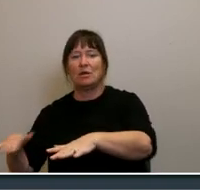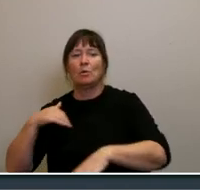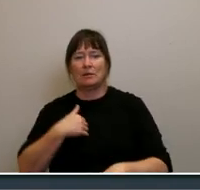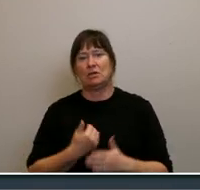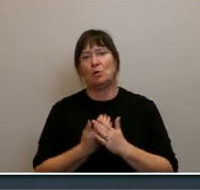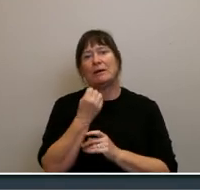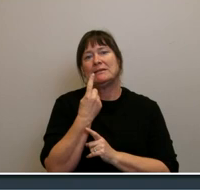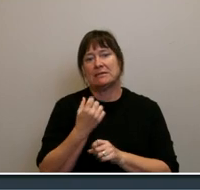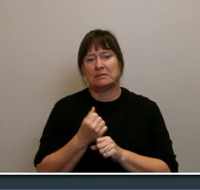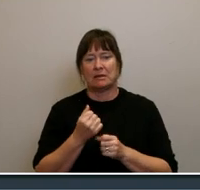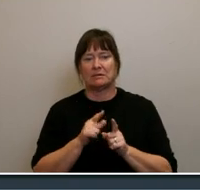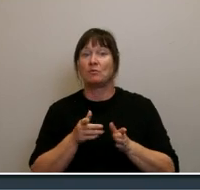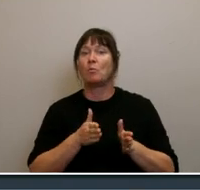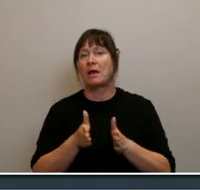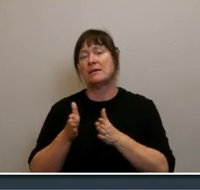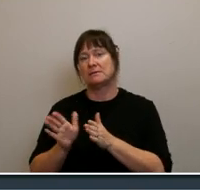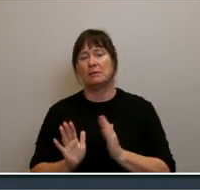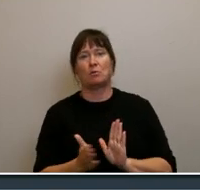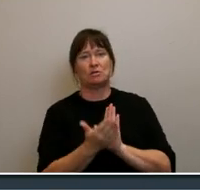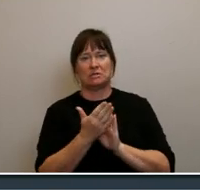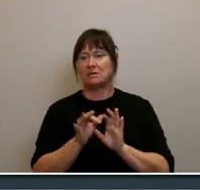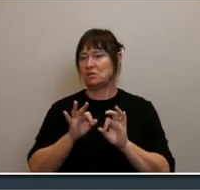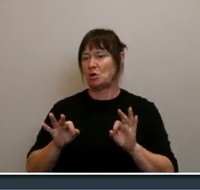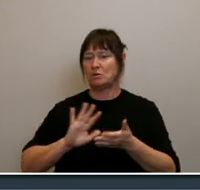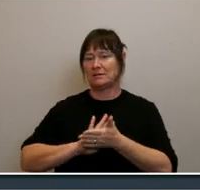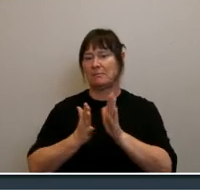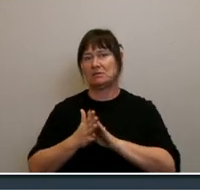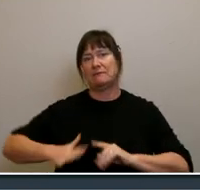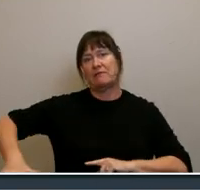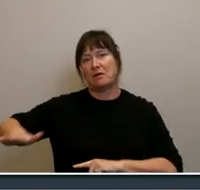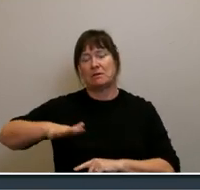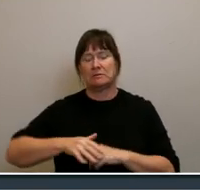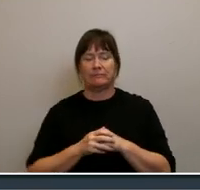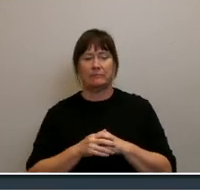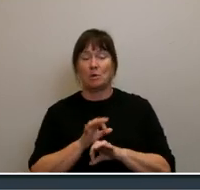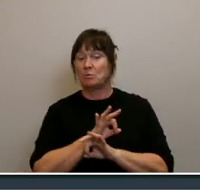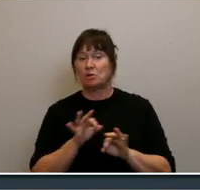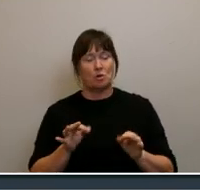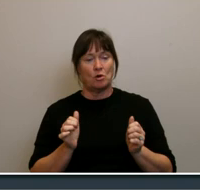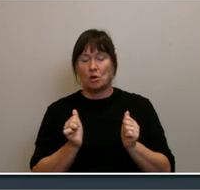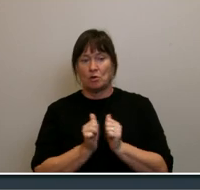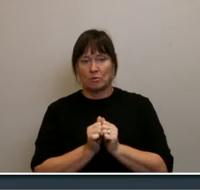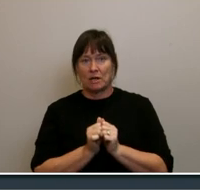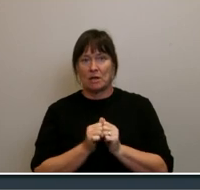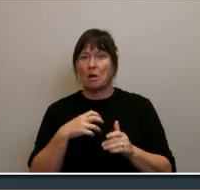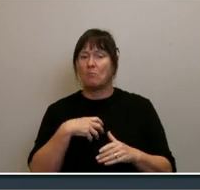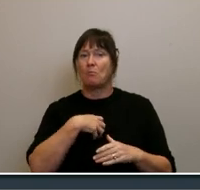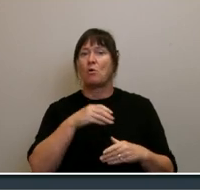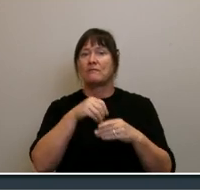innovation is needed to create alternate methods and approaches that do not harm the environment. We do not support progressing any further